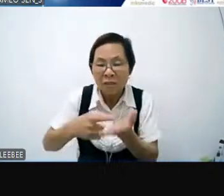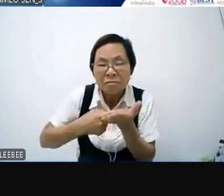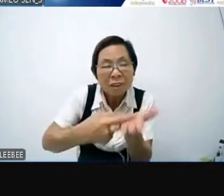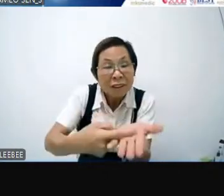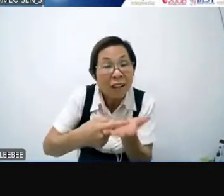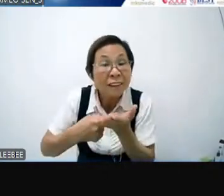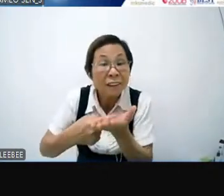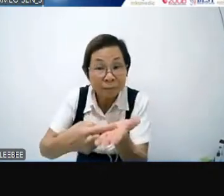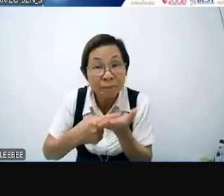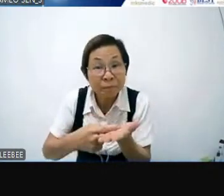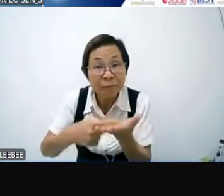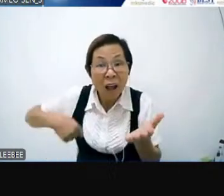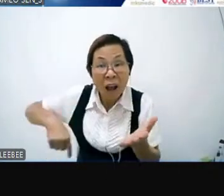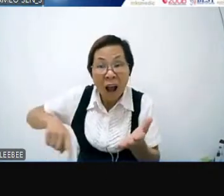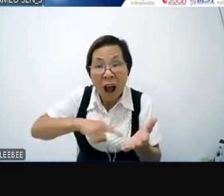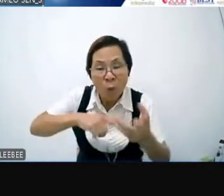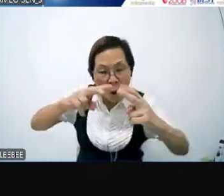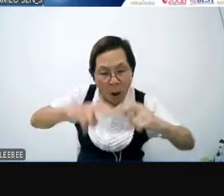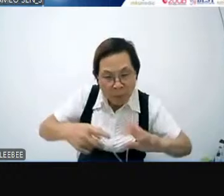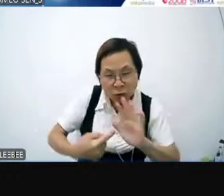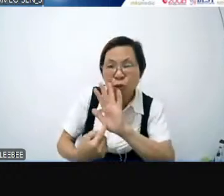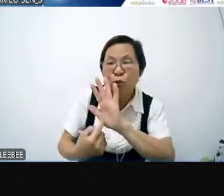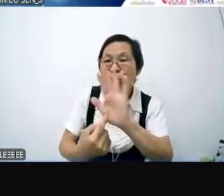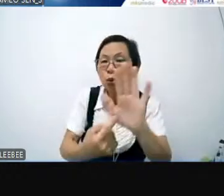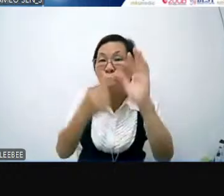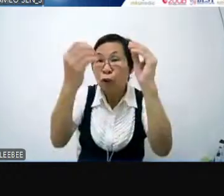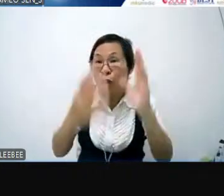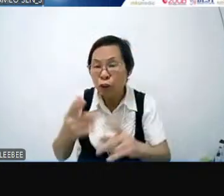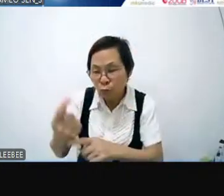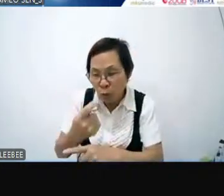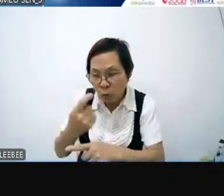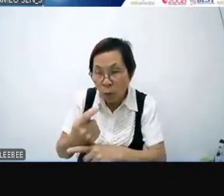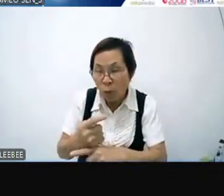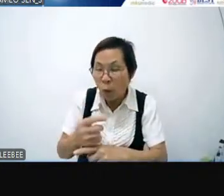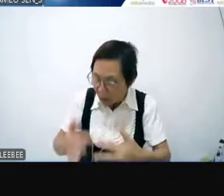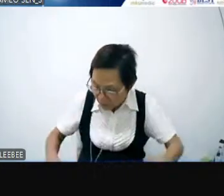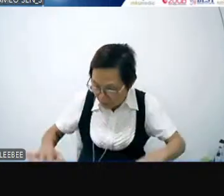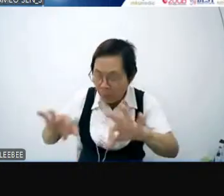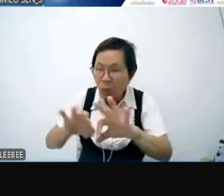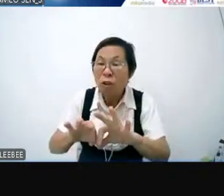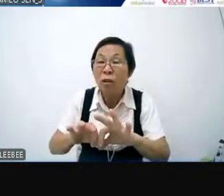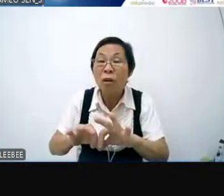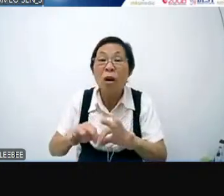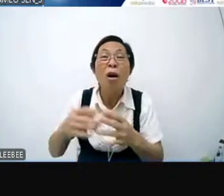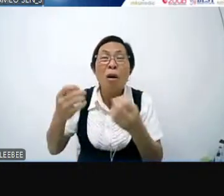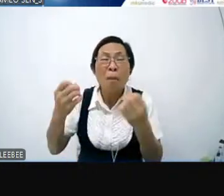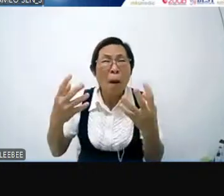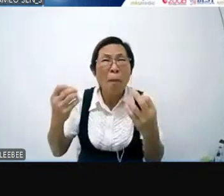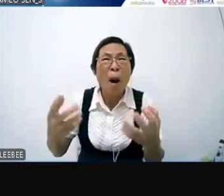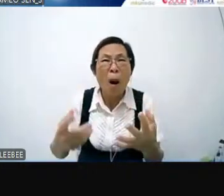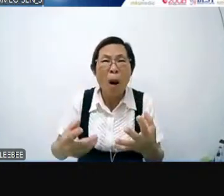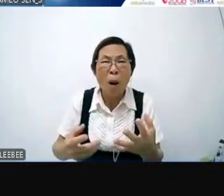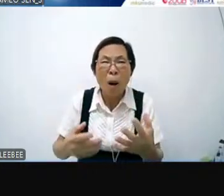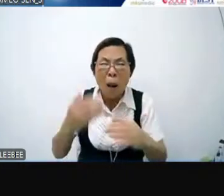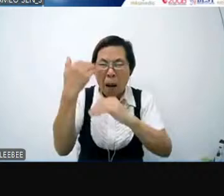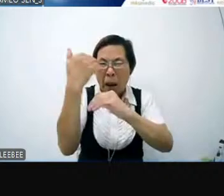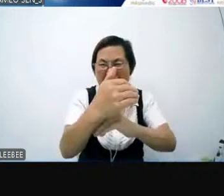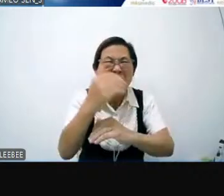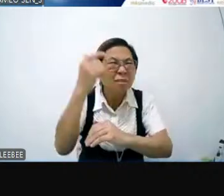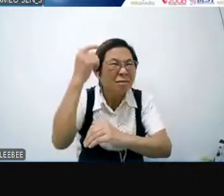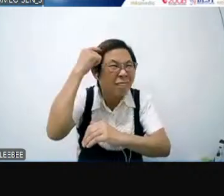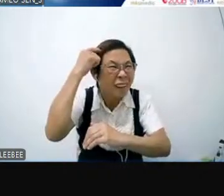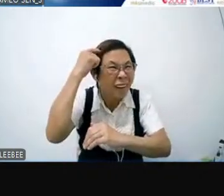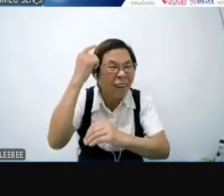Discussions. Our analysis shows that teacher training is crucial since many have limited knowledge about